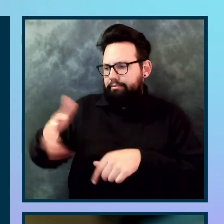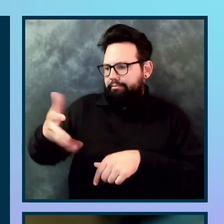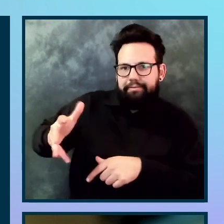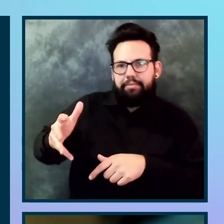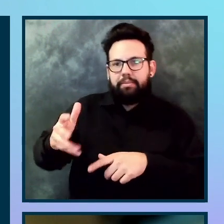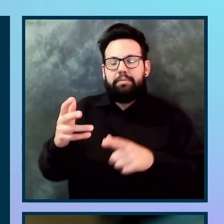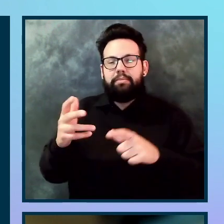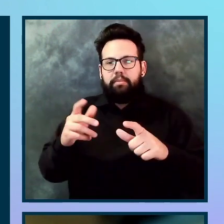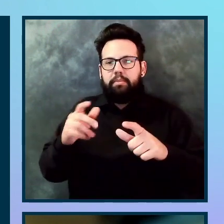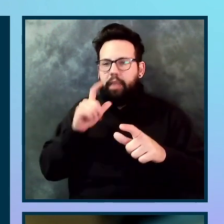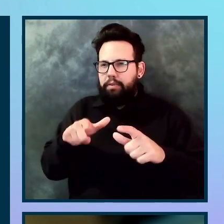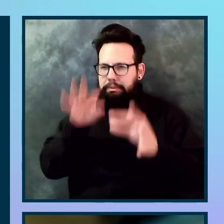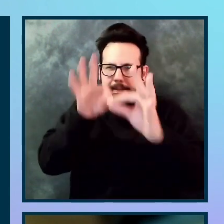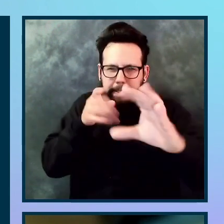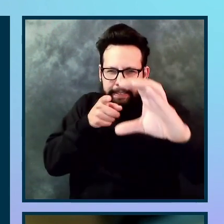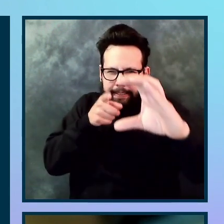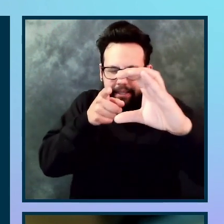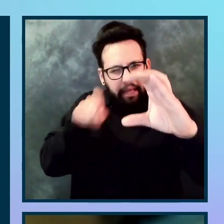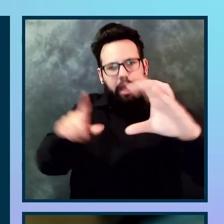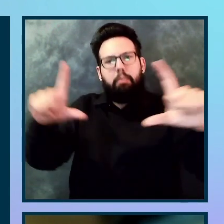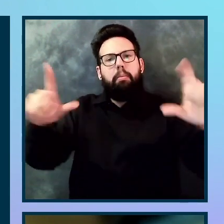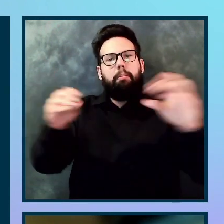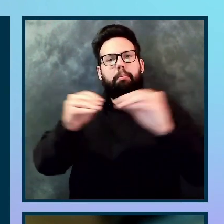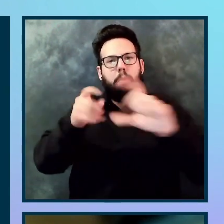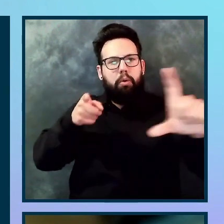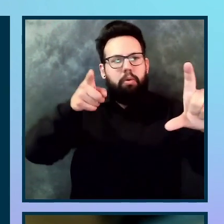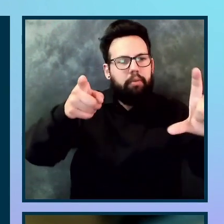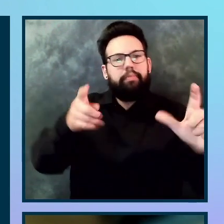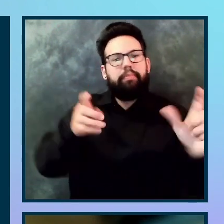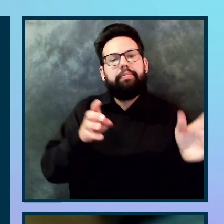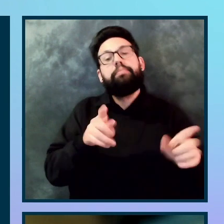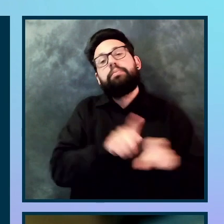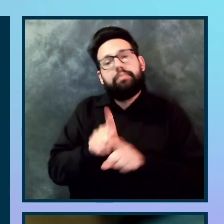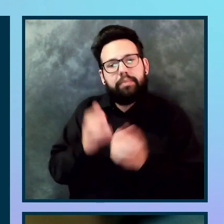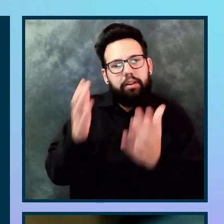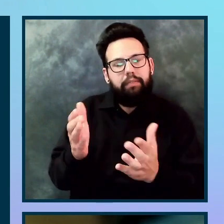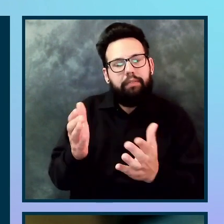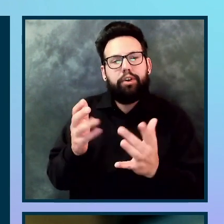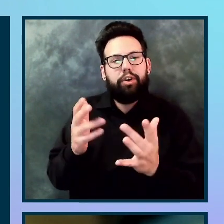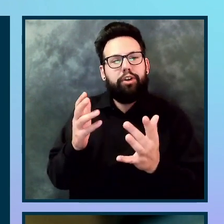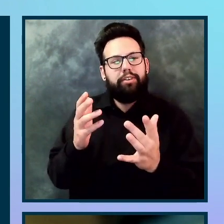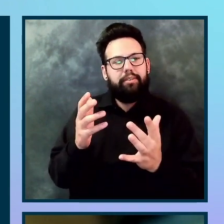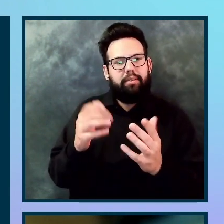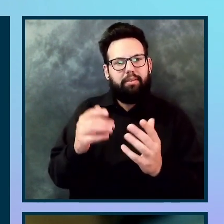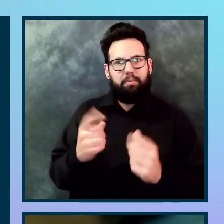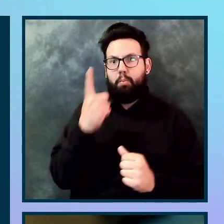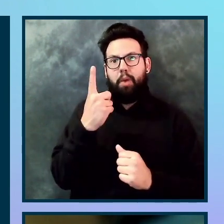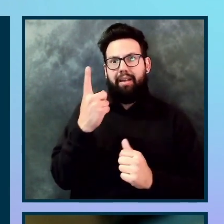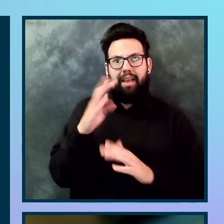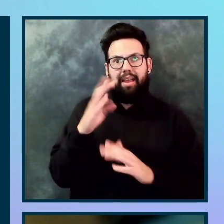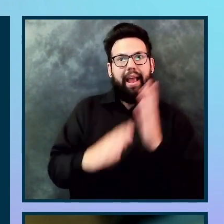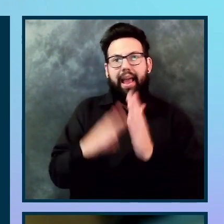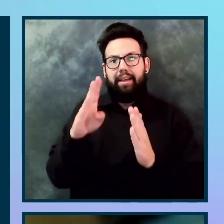off. And we want to make sure that we have a one-handed mode and allow the users to choose their handedness.